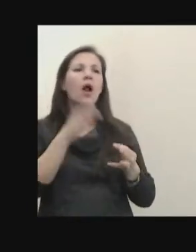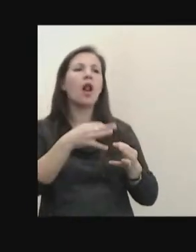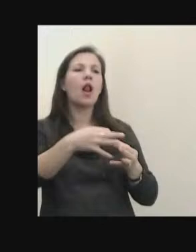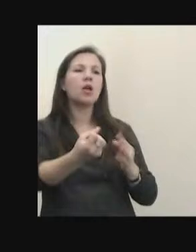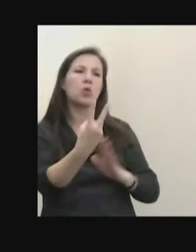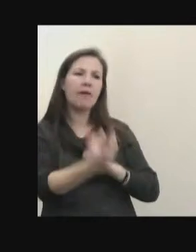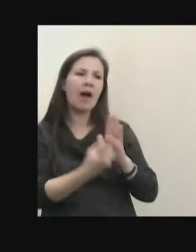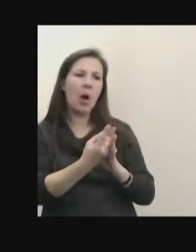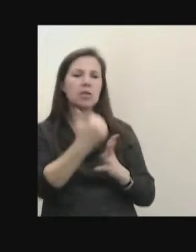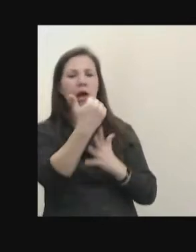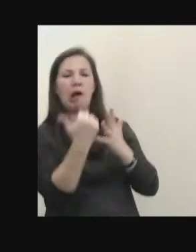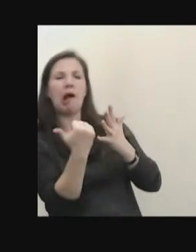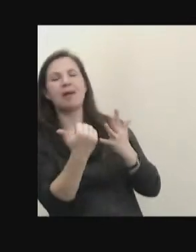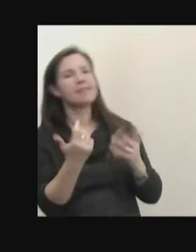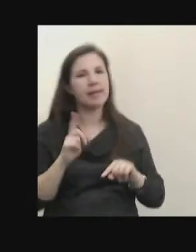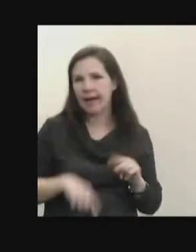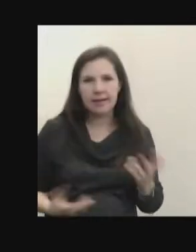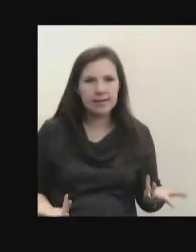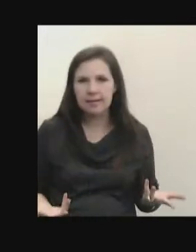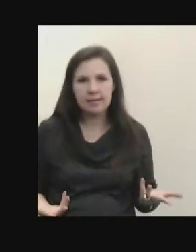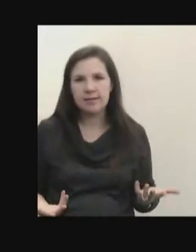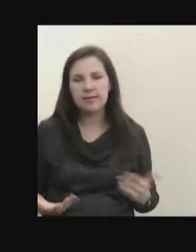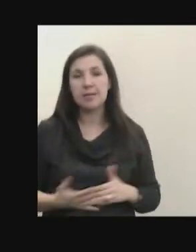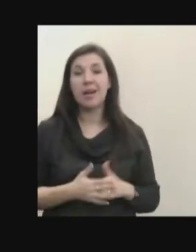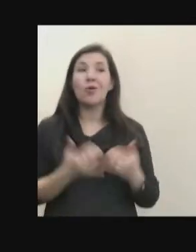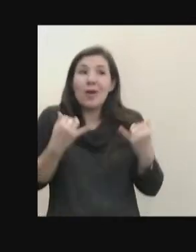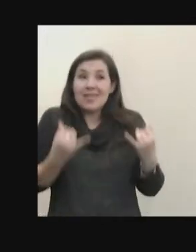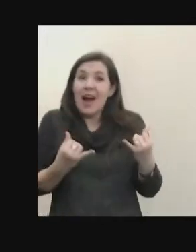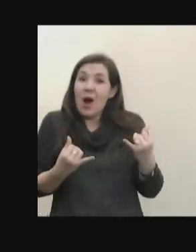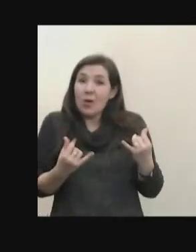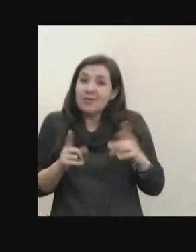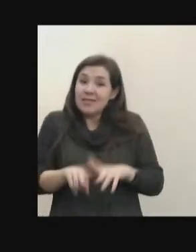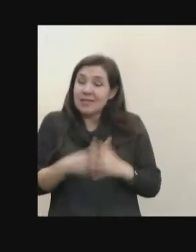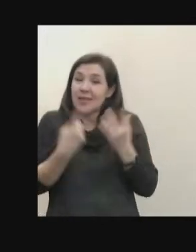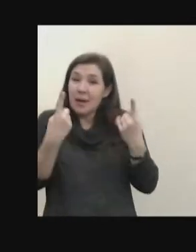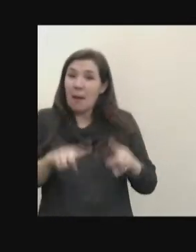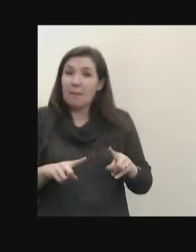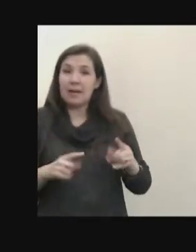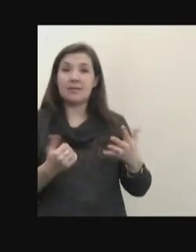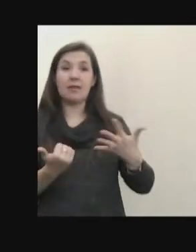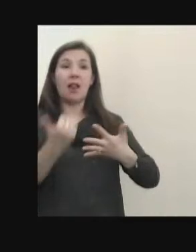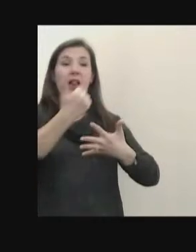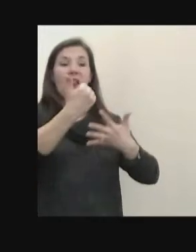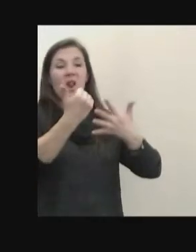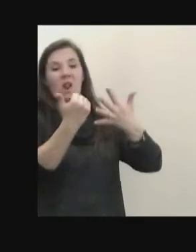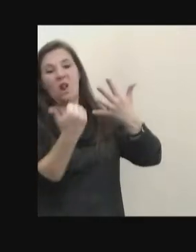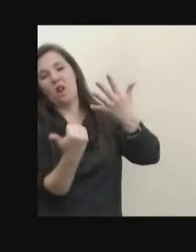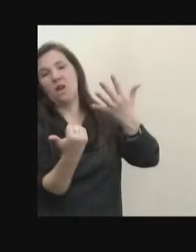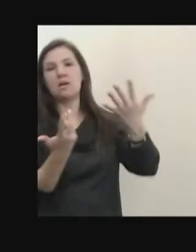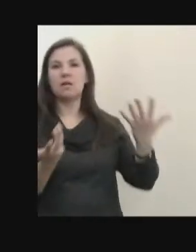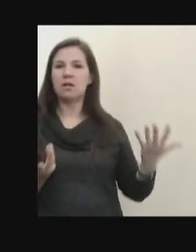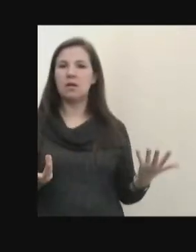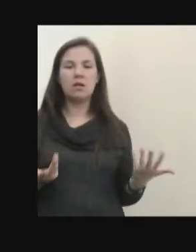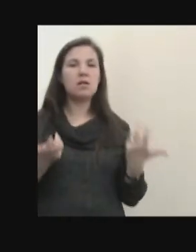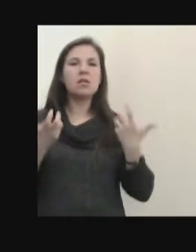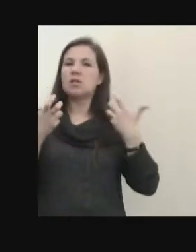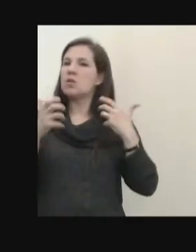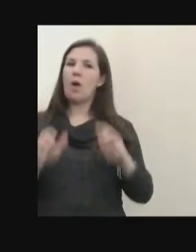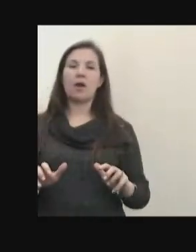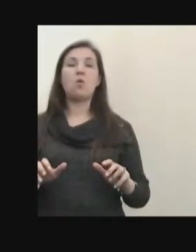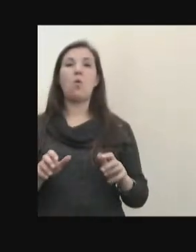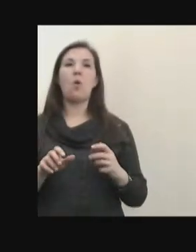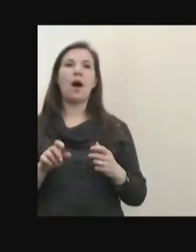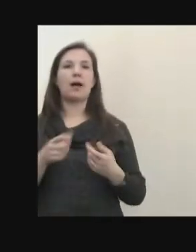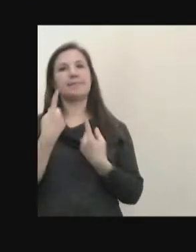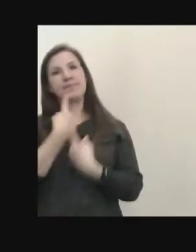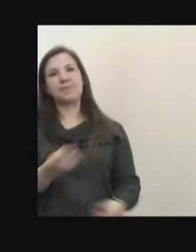that situation, and we're getting pretty close to it right now. So I don't want to put a particular date. I don't